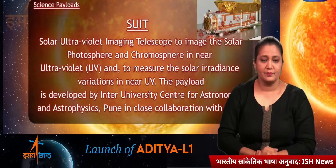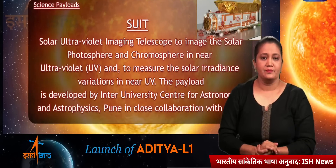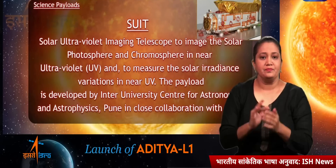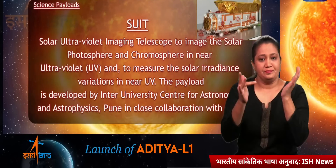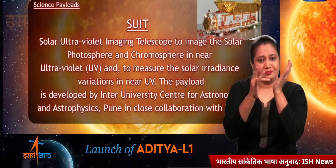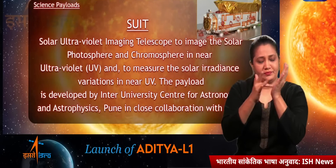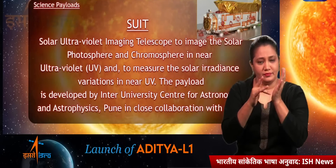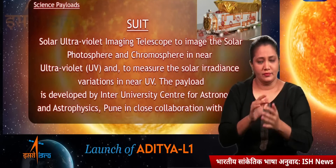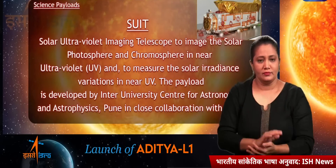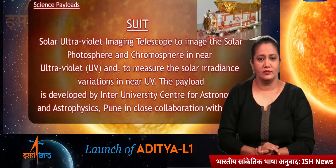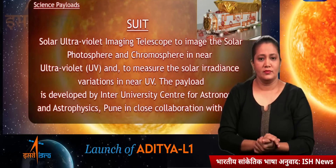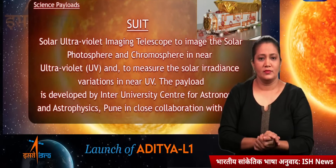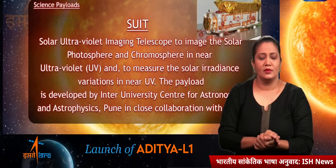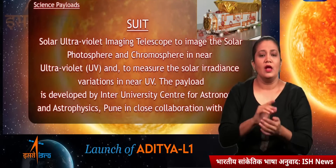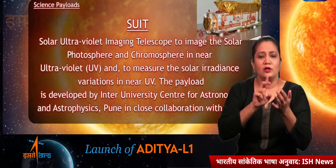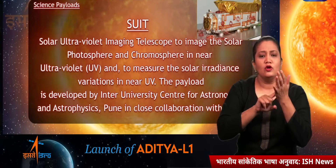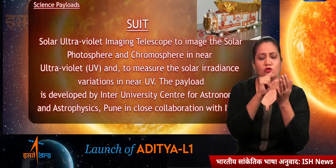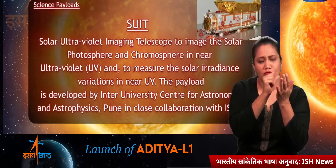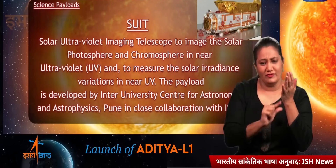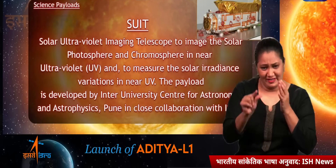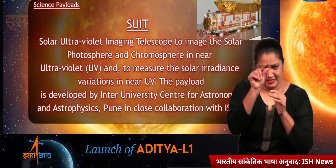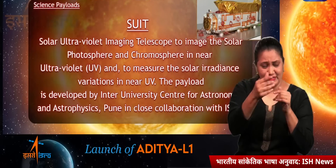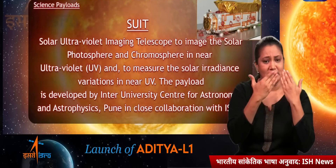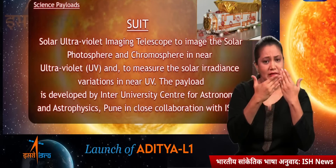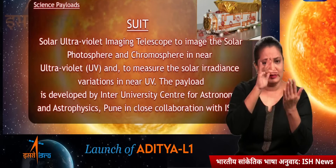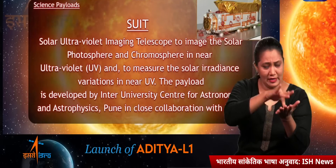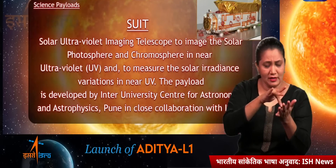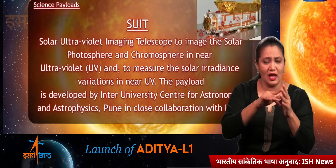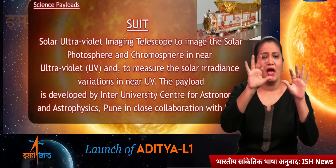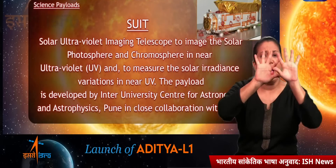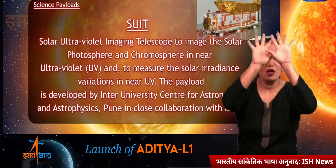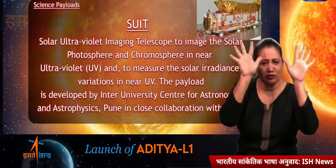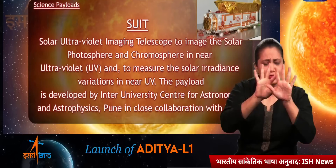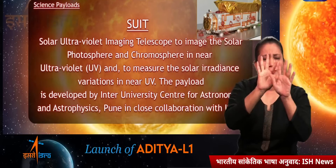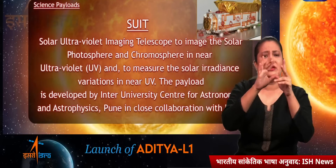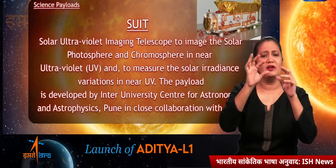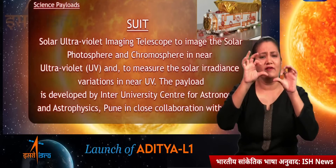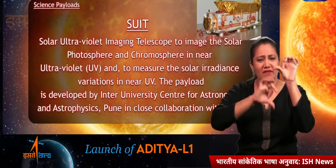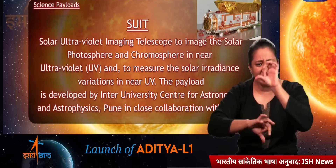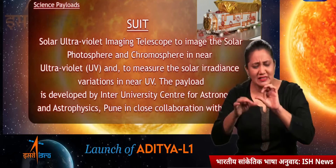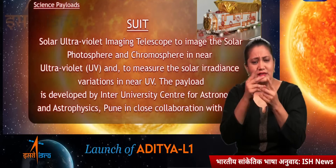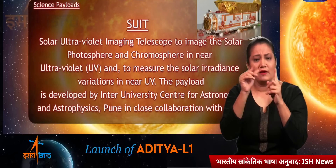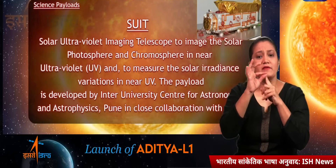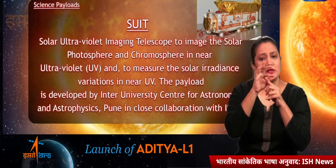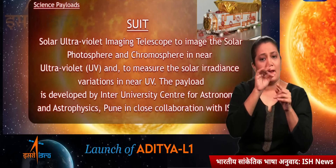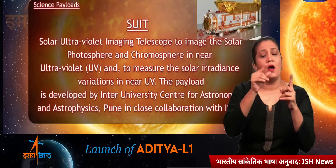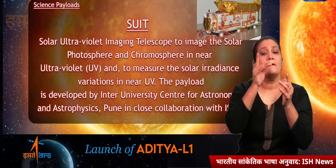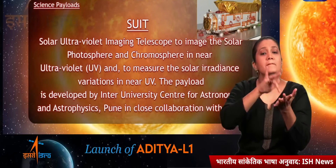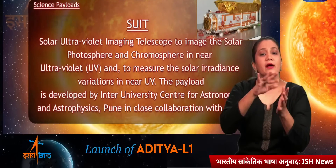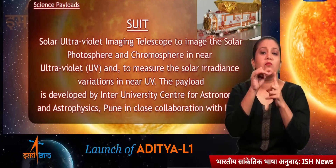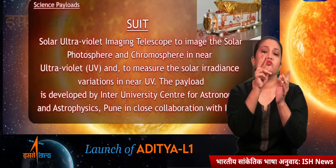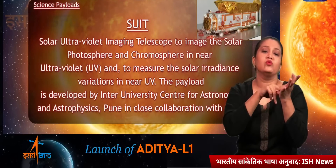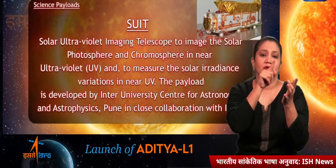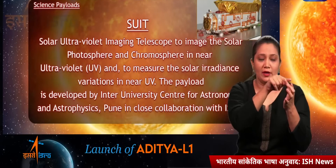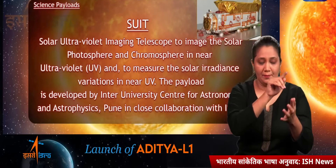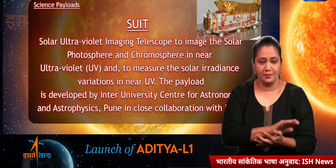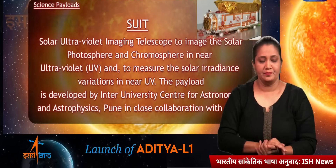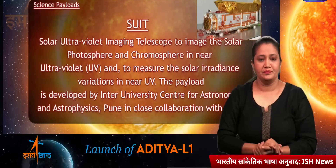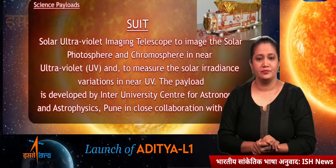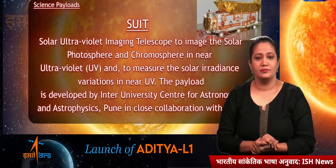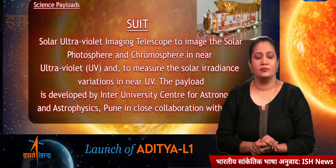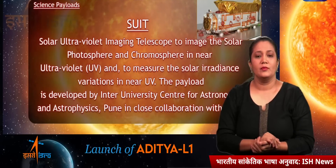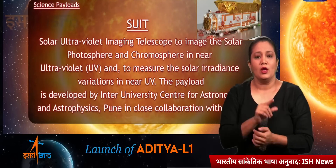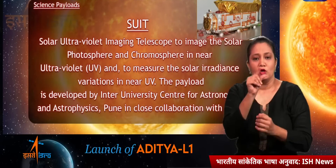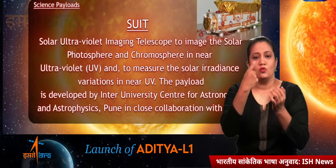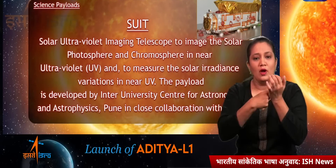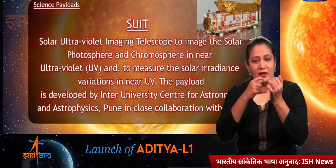by Inter-University Center for Astronomy and Astrophysics, Pune, LEOS, URSE